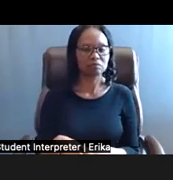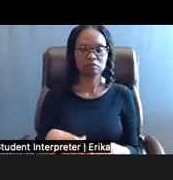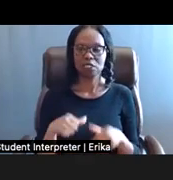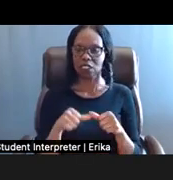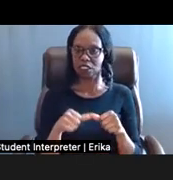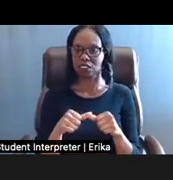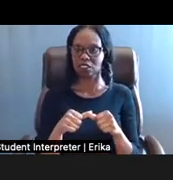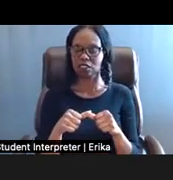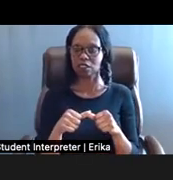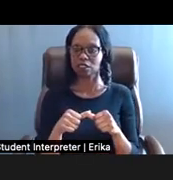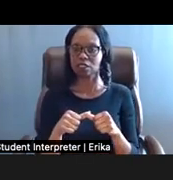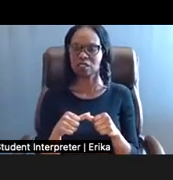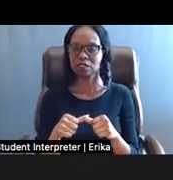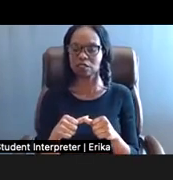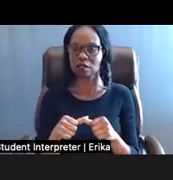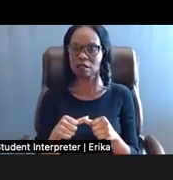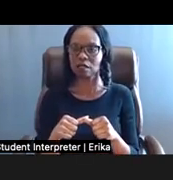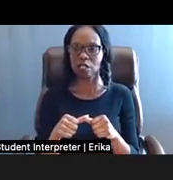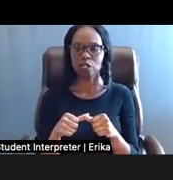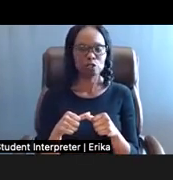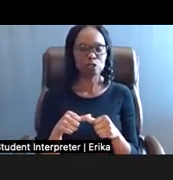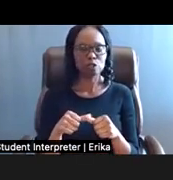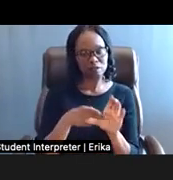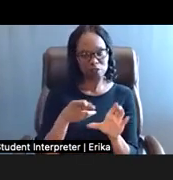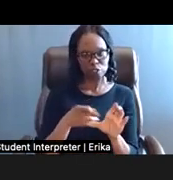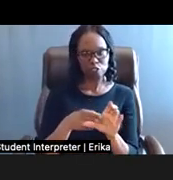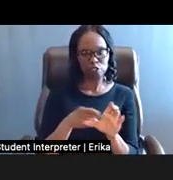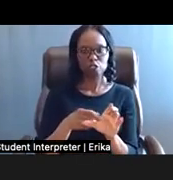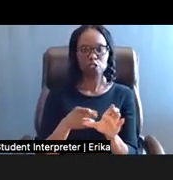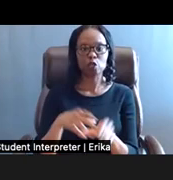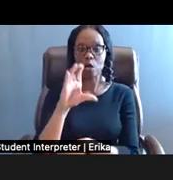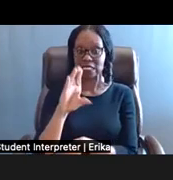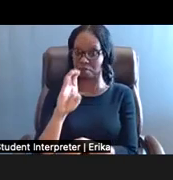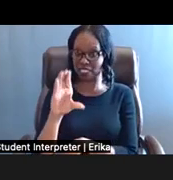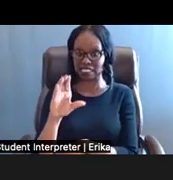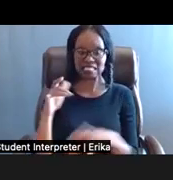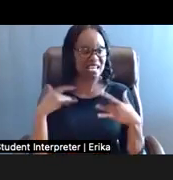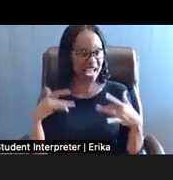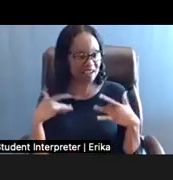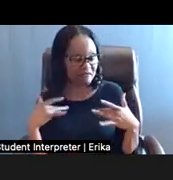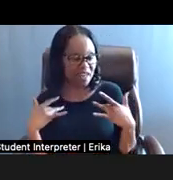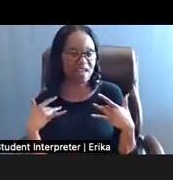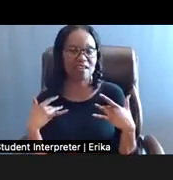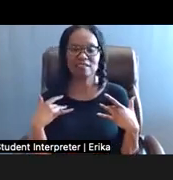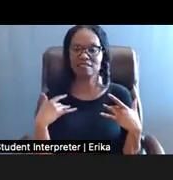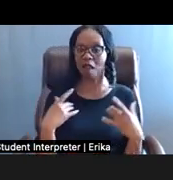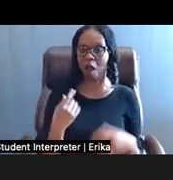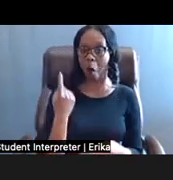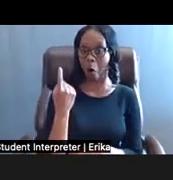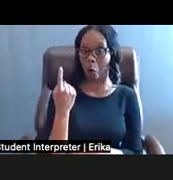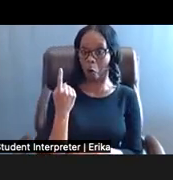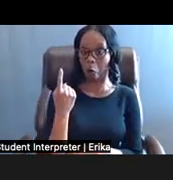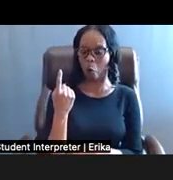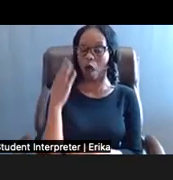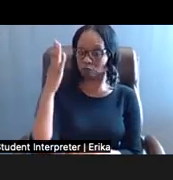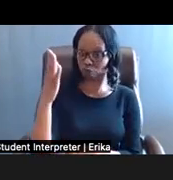trip on May 4th, which is a Friday, sorry, but it's a Friday all-day trip on a boat and canoe with me and the Chesapeake Bay